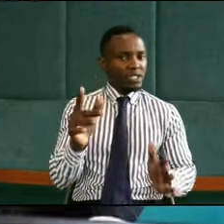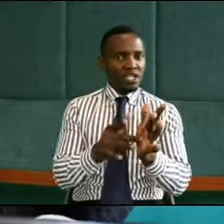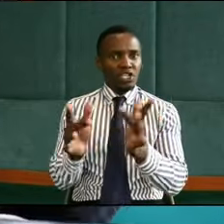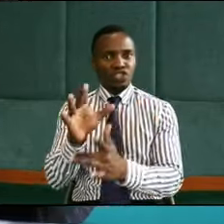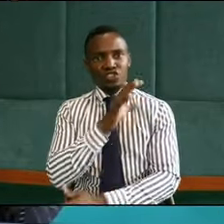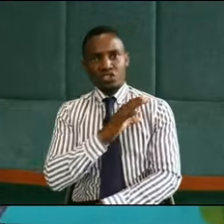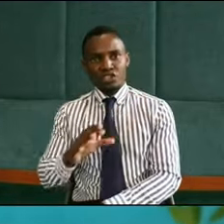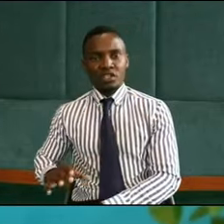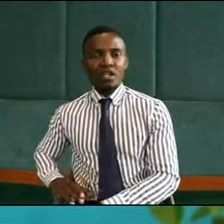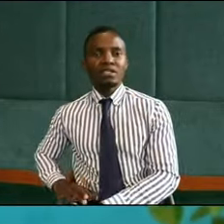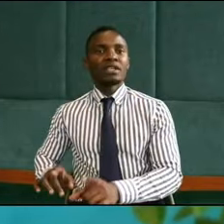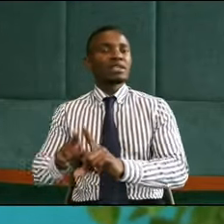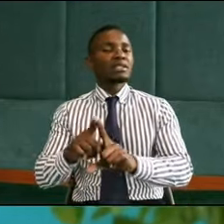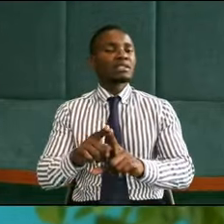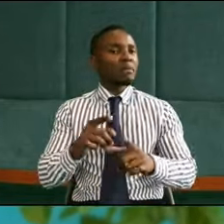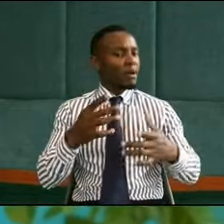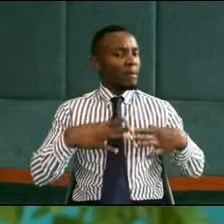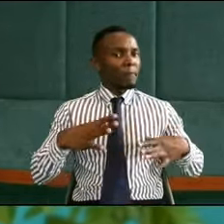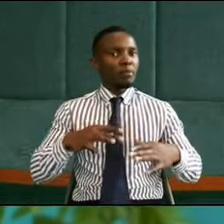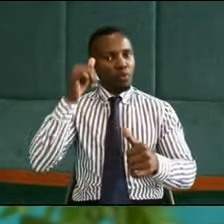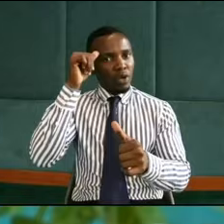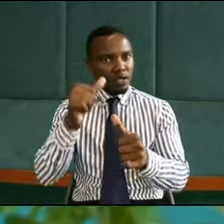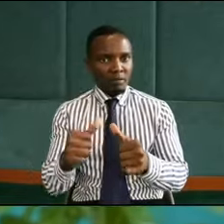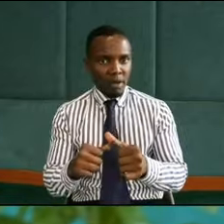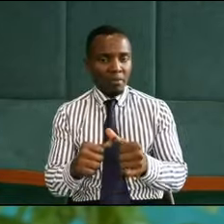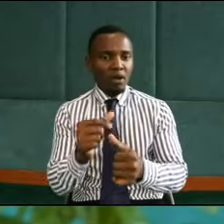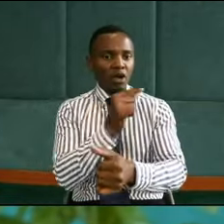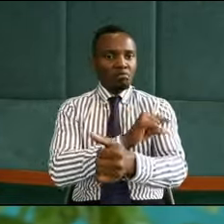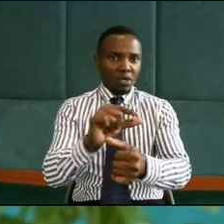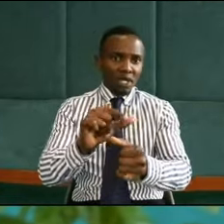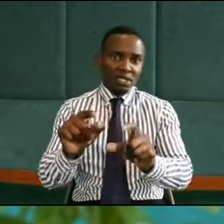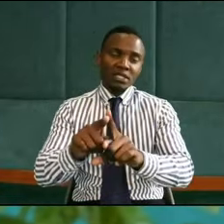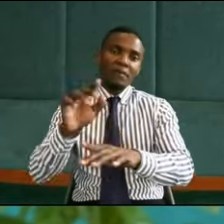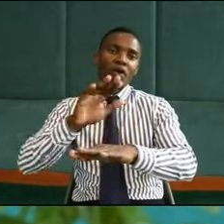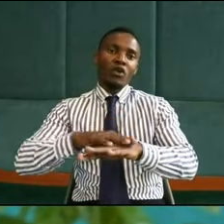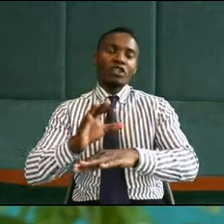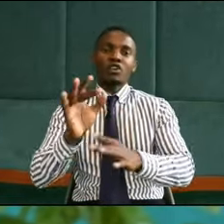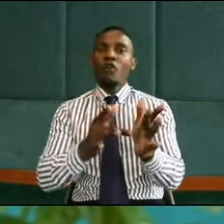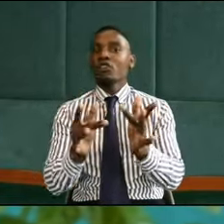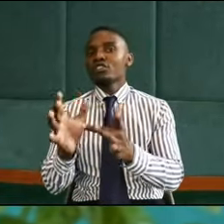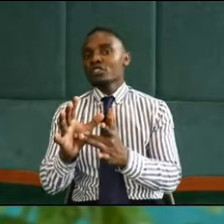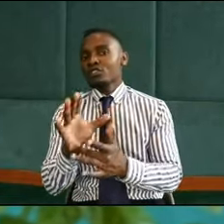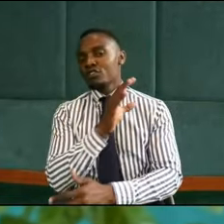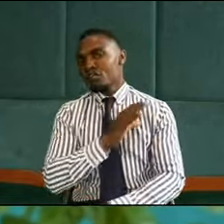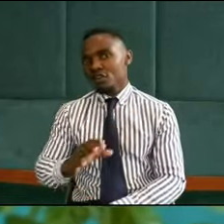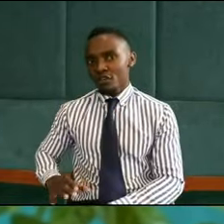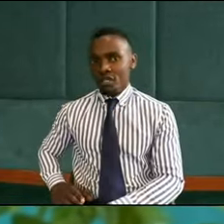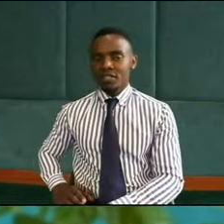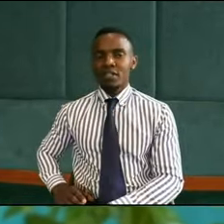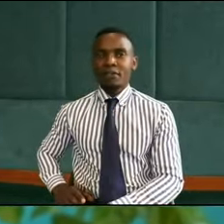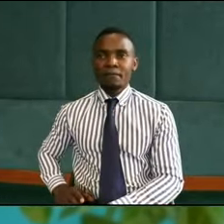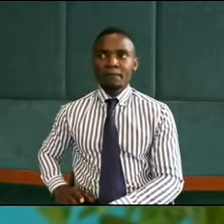may discern his goodness, people may discern his grace, his sweet smelling fragrance